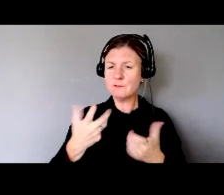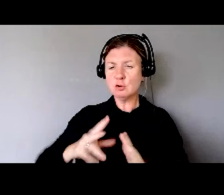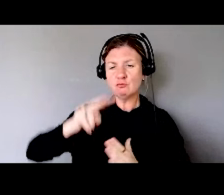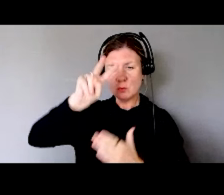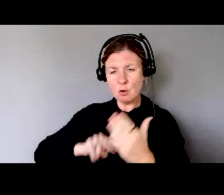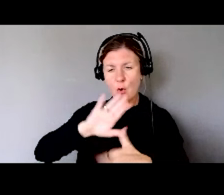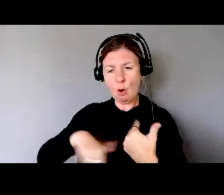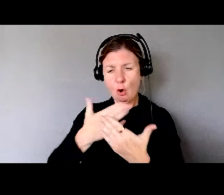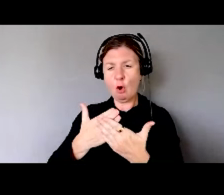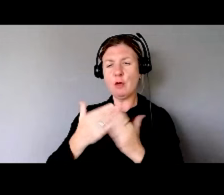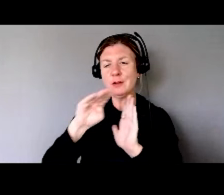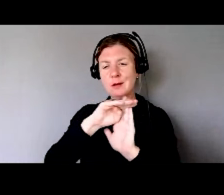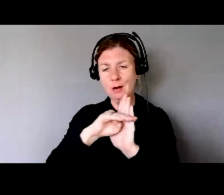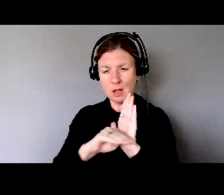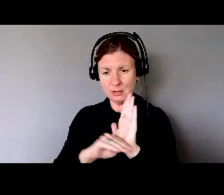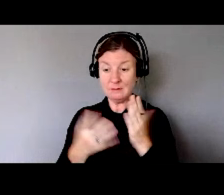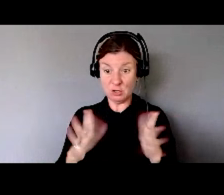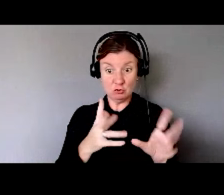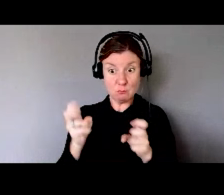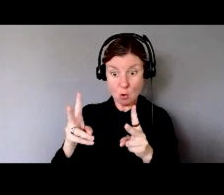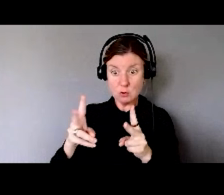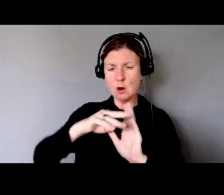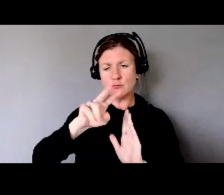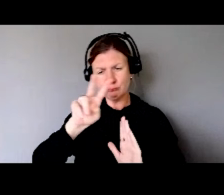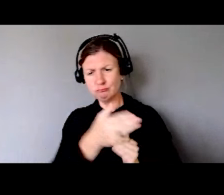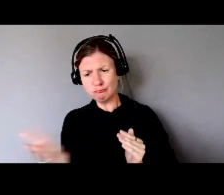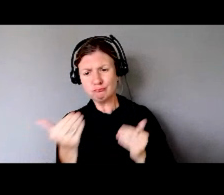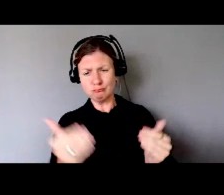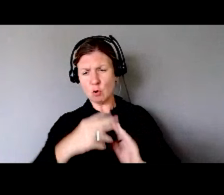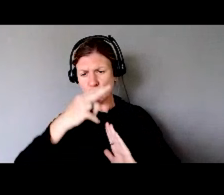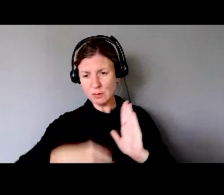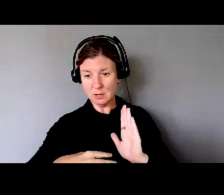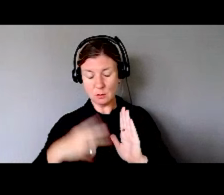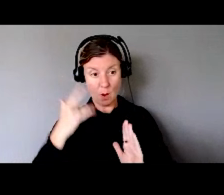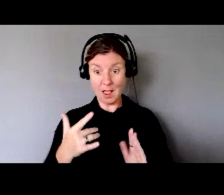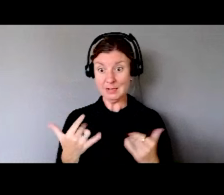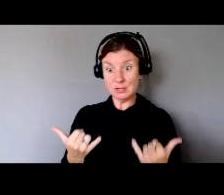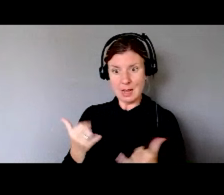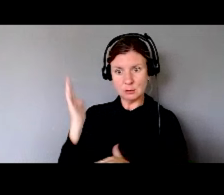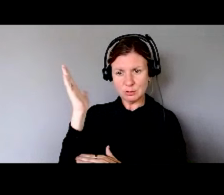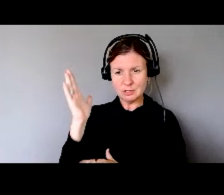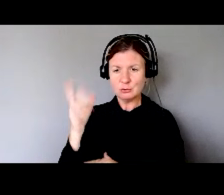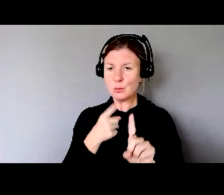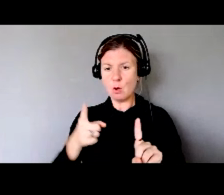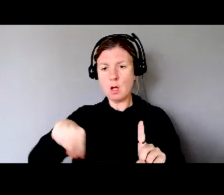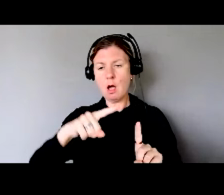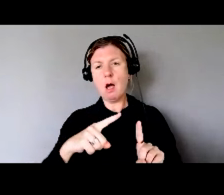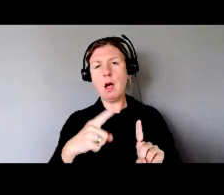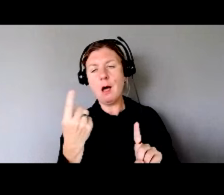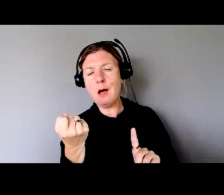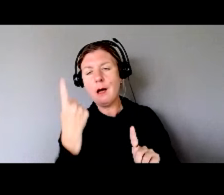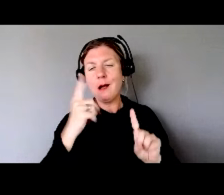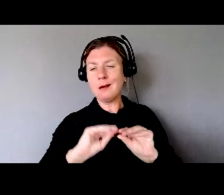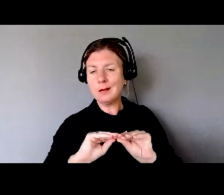entirety, as this presentation is meant to only enhance your understanding of that material. At the end of